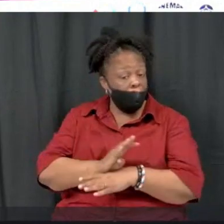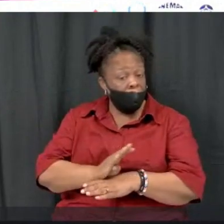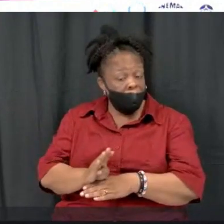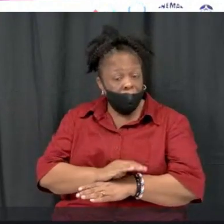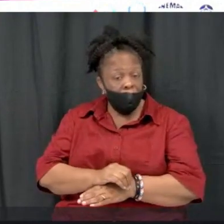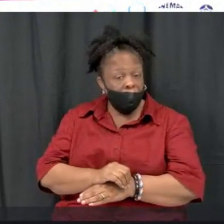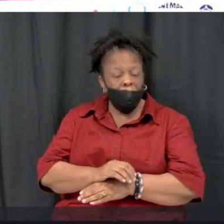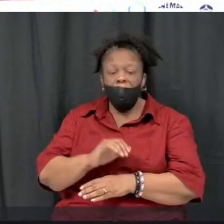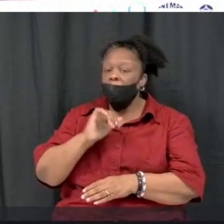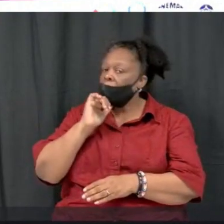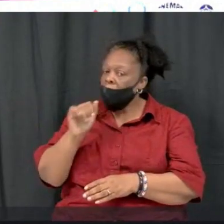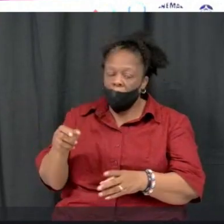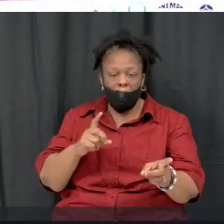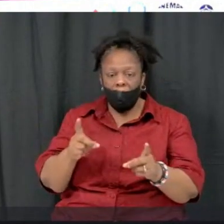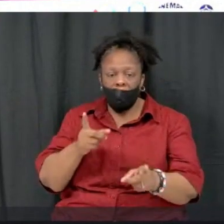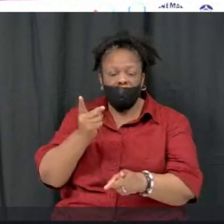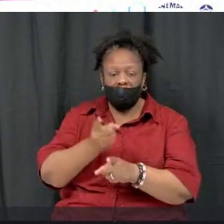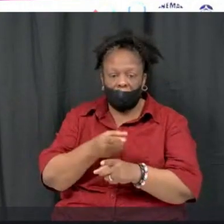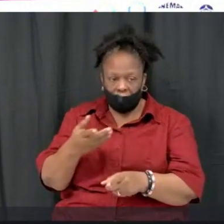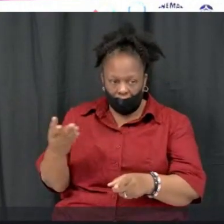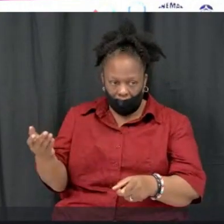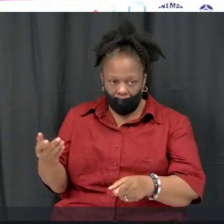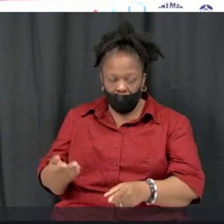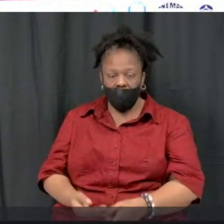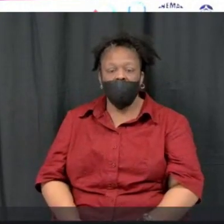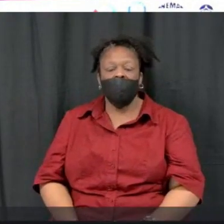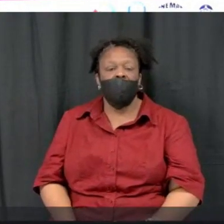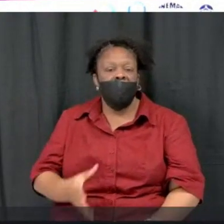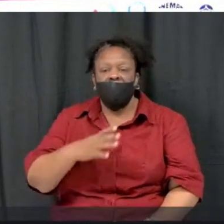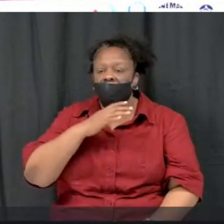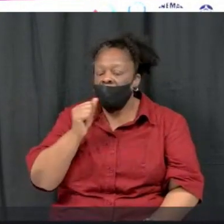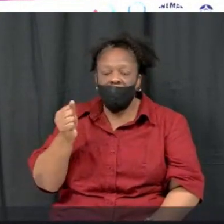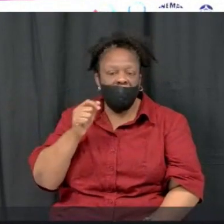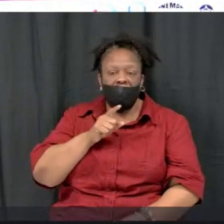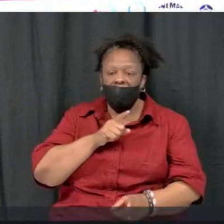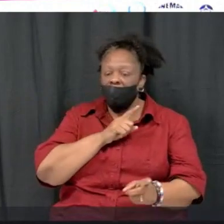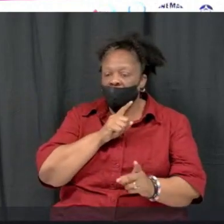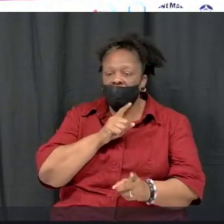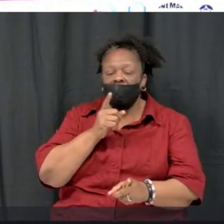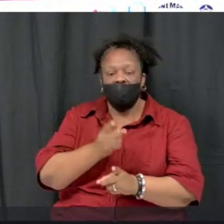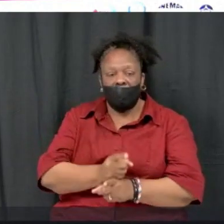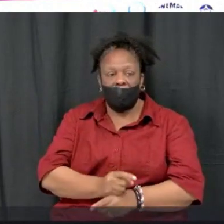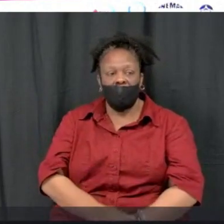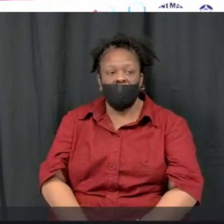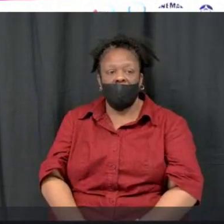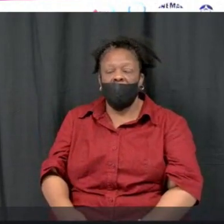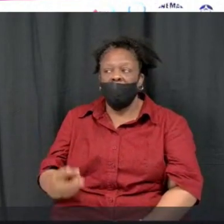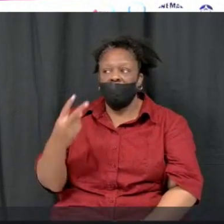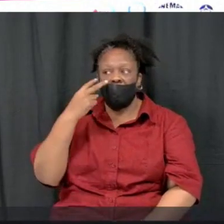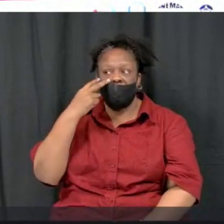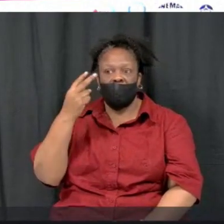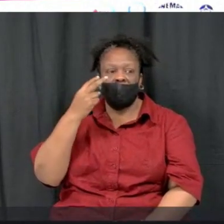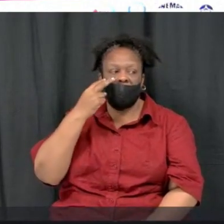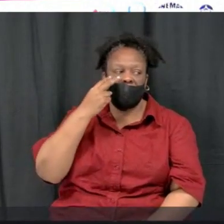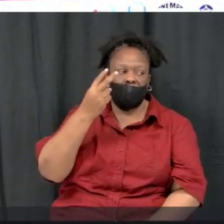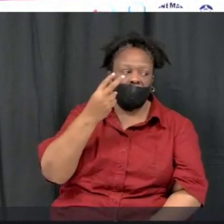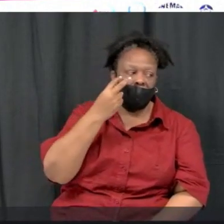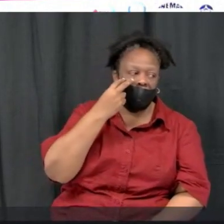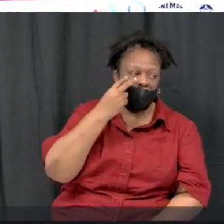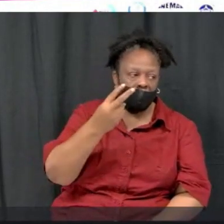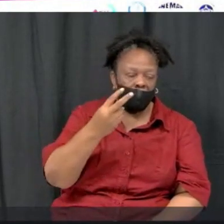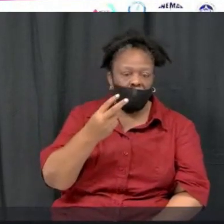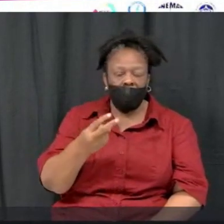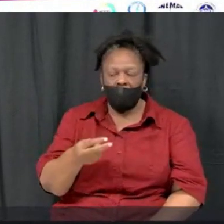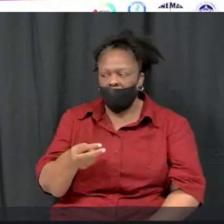of becoming complacent and not enforcing. I see it as I walk around myself and I enter into different businesses or